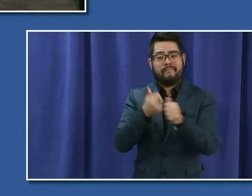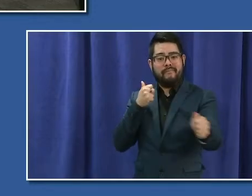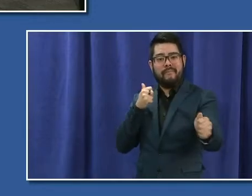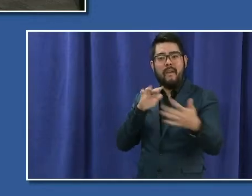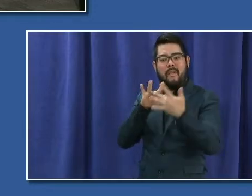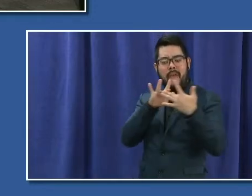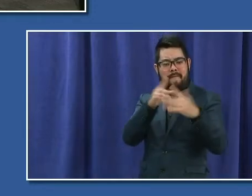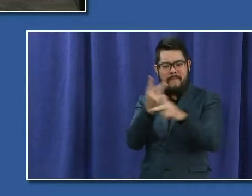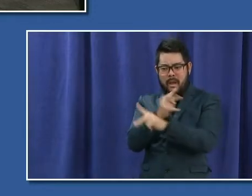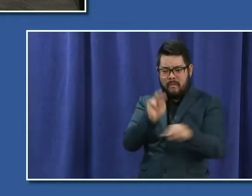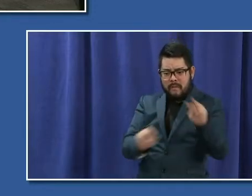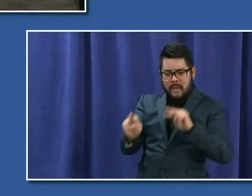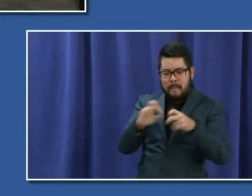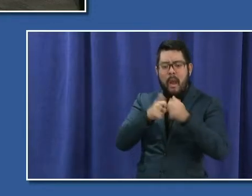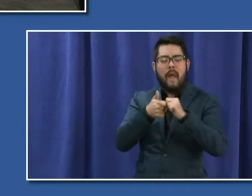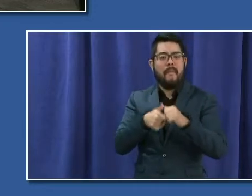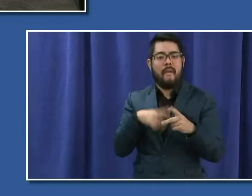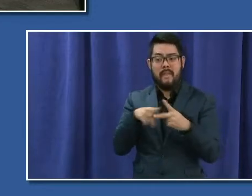time next year, you know, we'll have